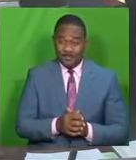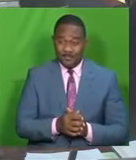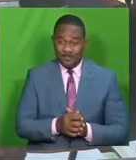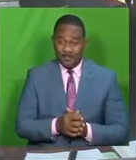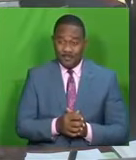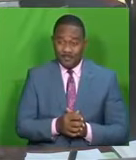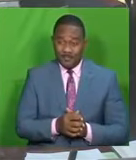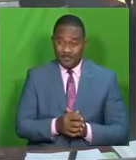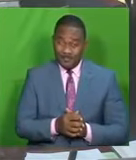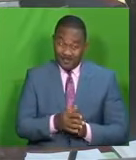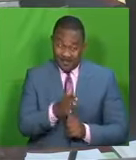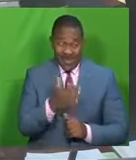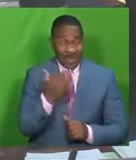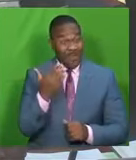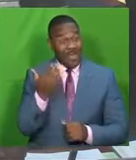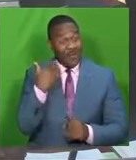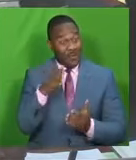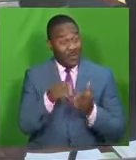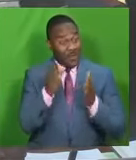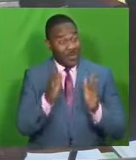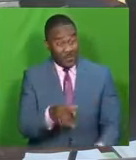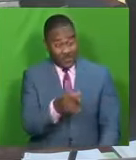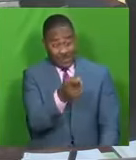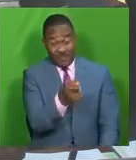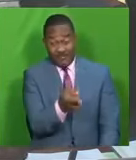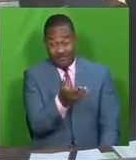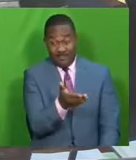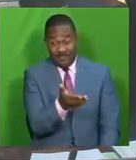my former student,